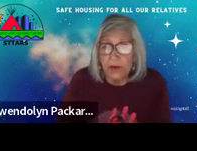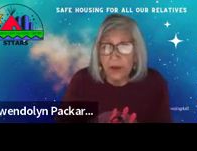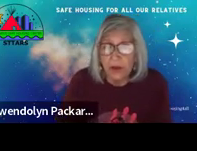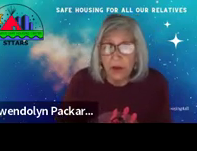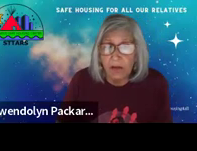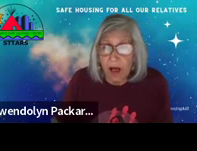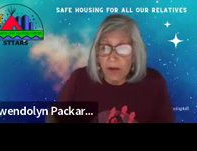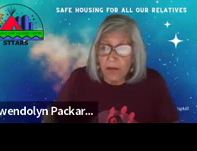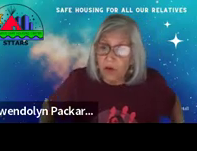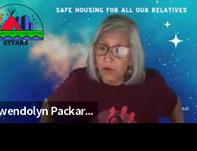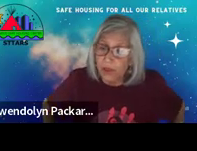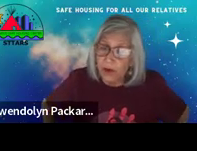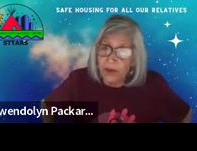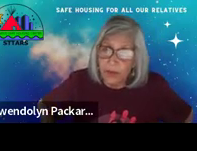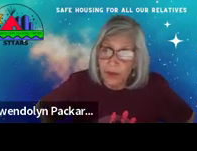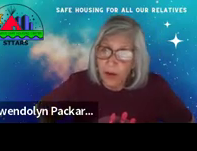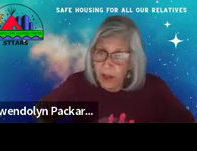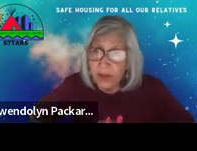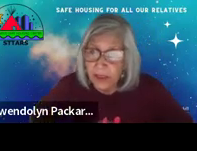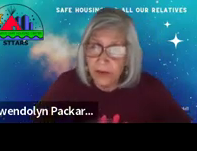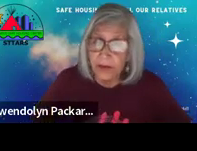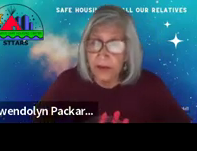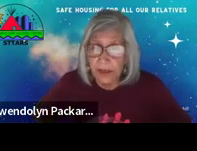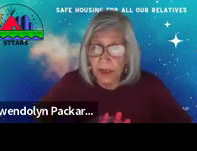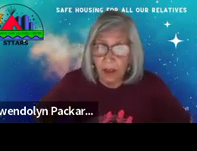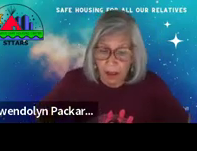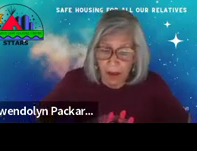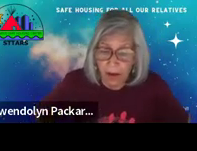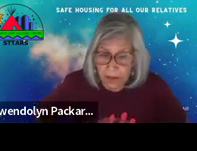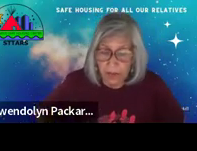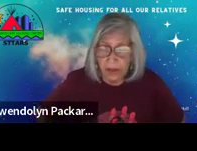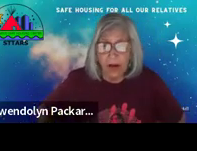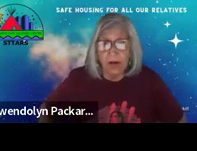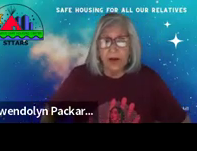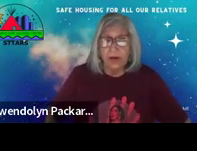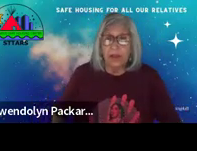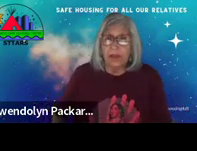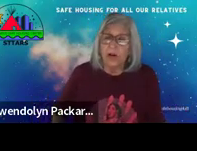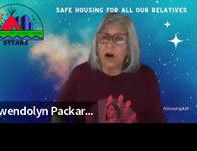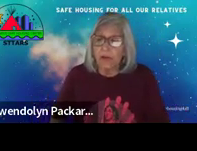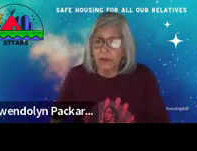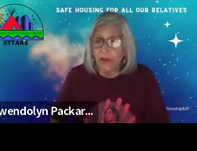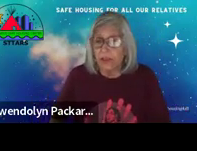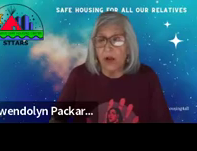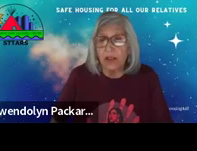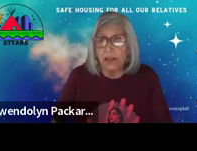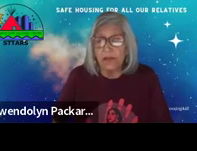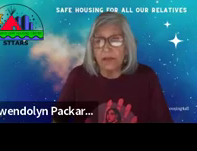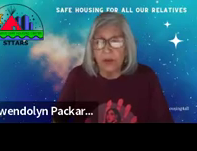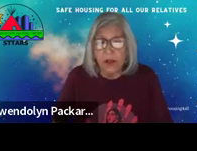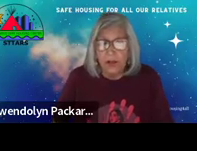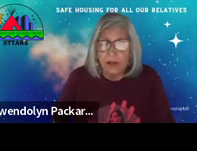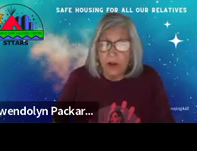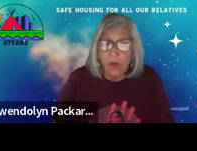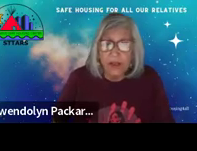many years. A lot of them over the years have become health centers to meet the healthcare needs or off-reservation